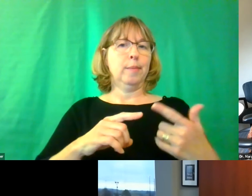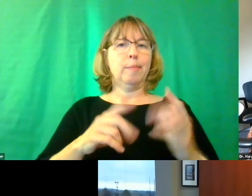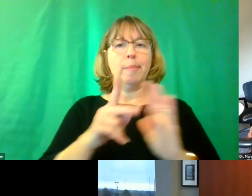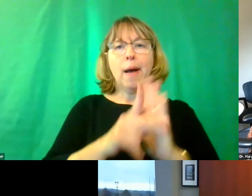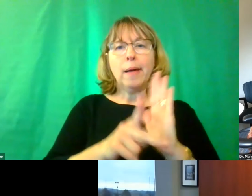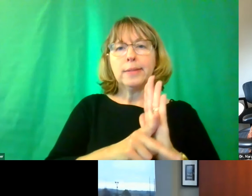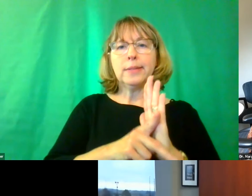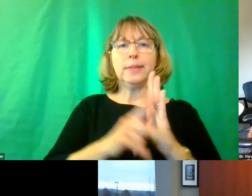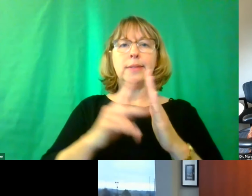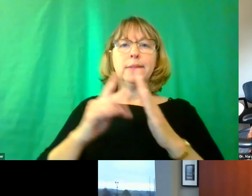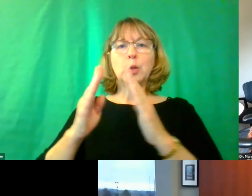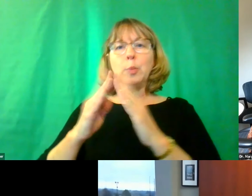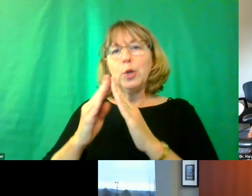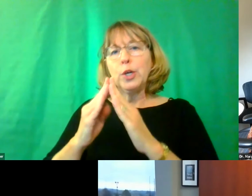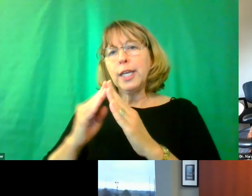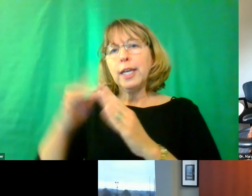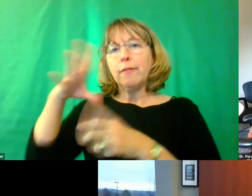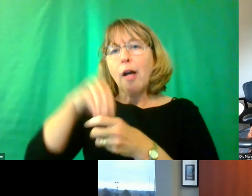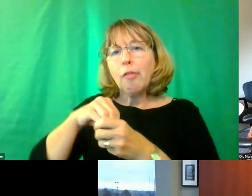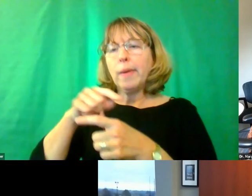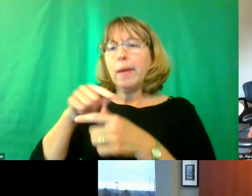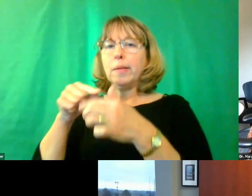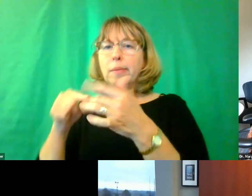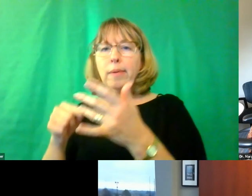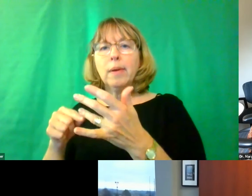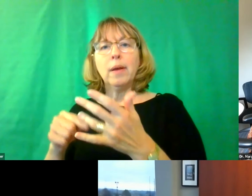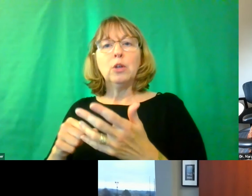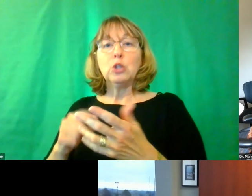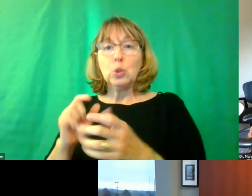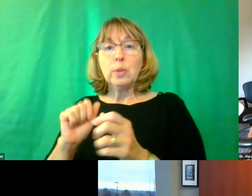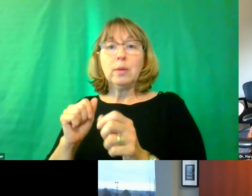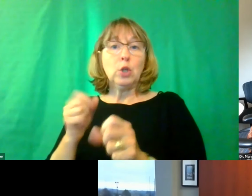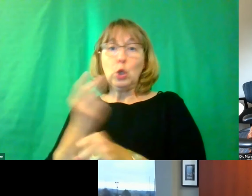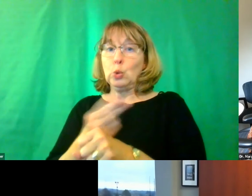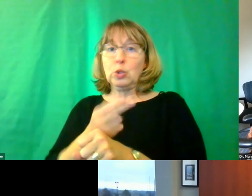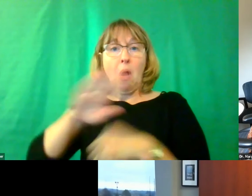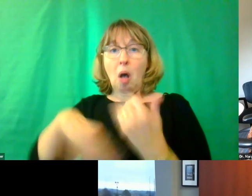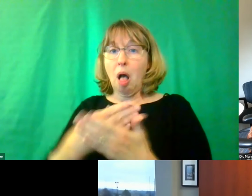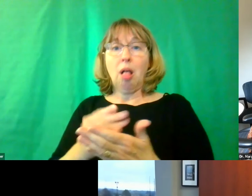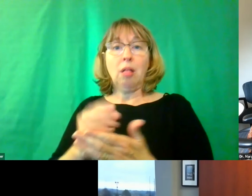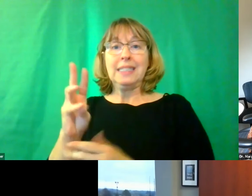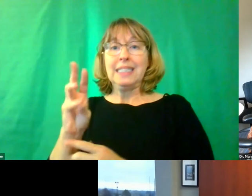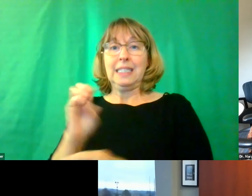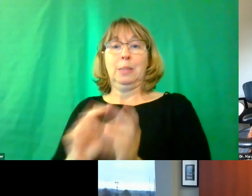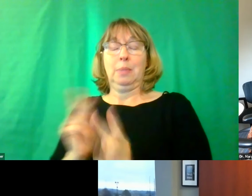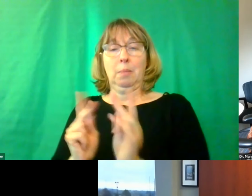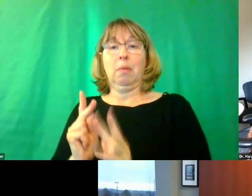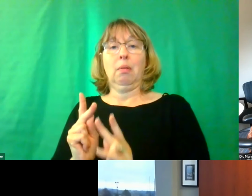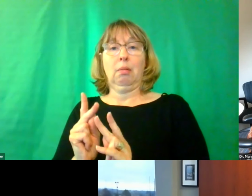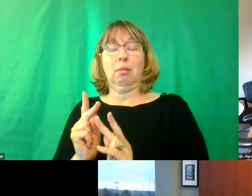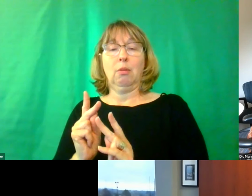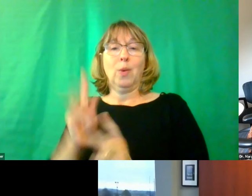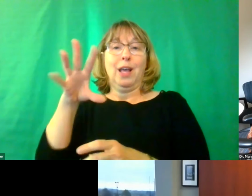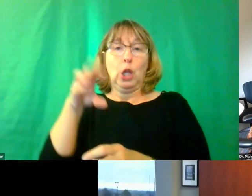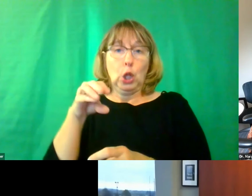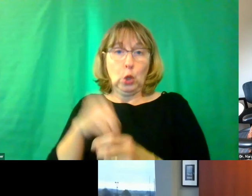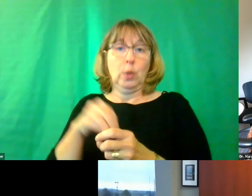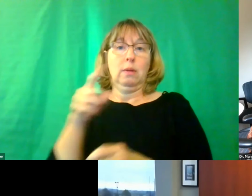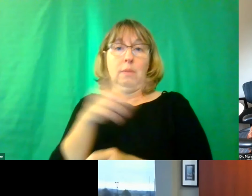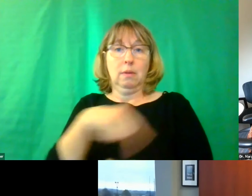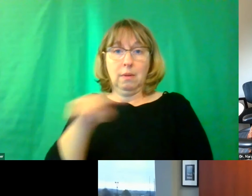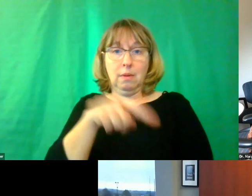an outpouring of people who want to be involved and make a difference. And so there are lots of places that we are continuing